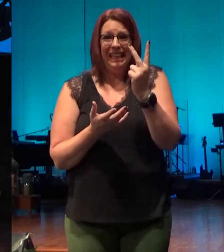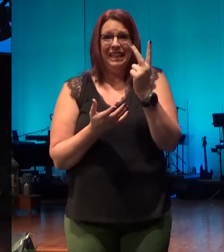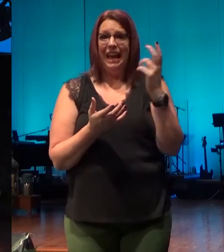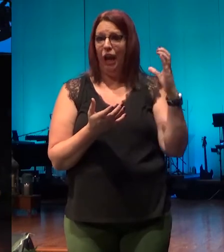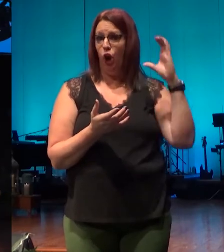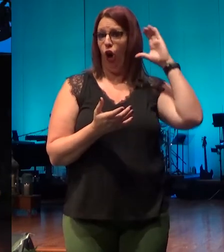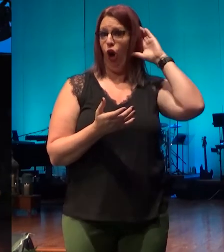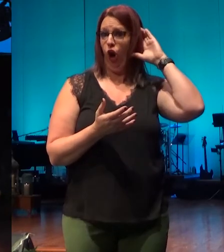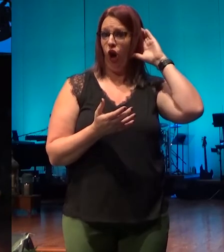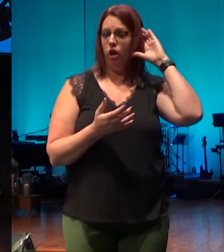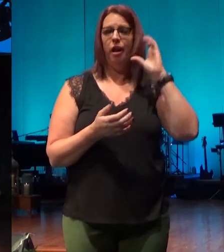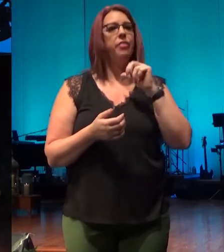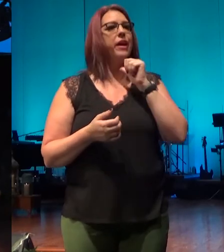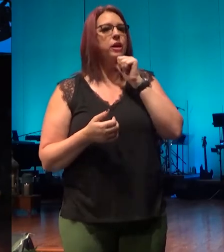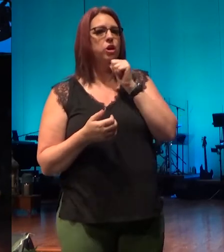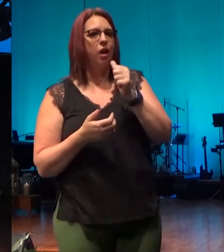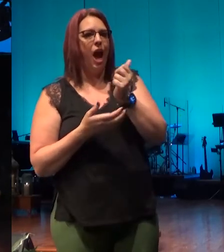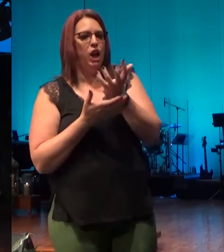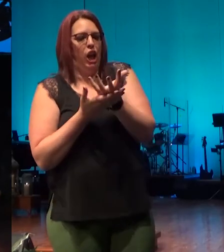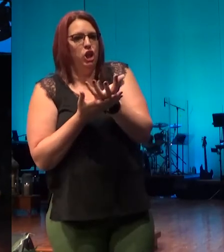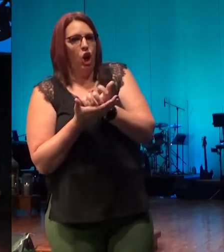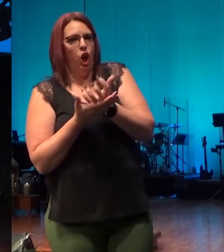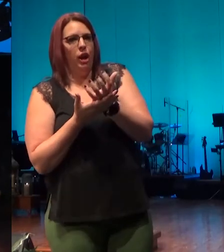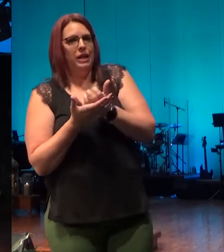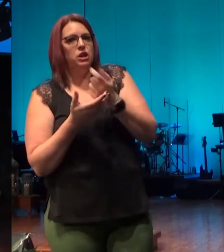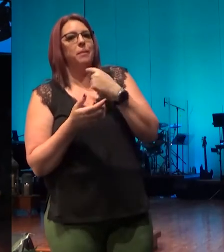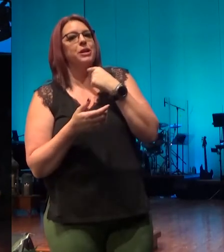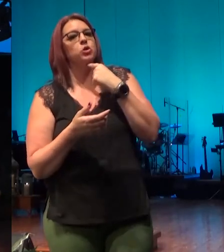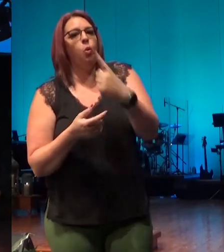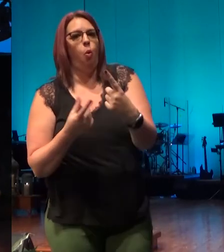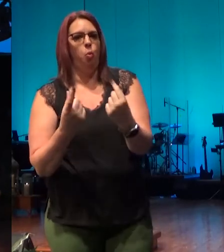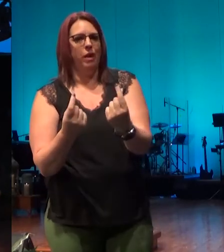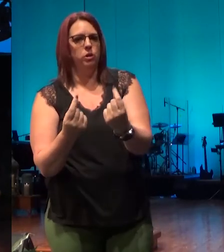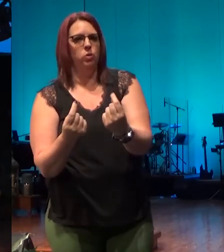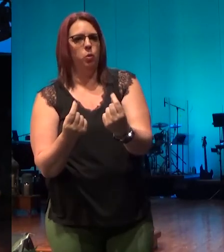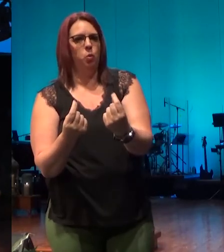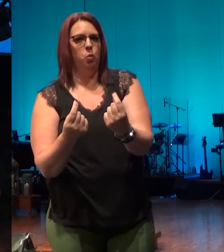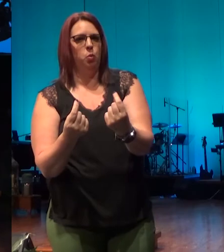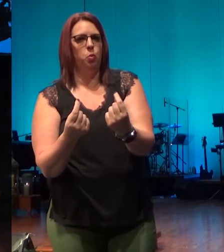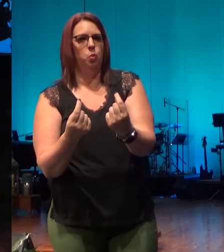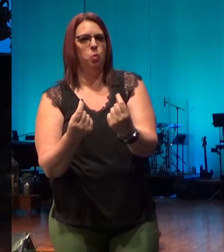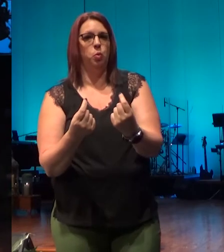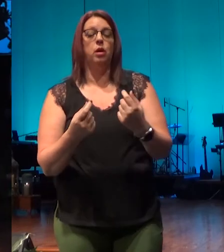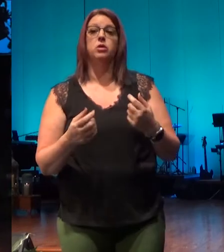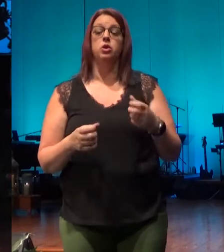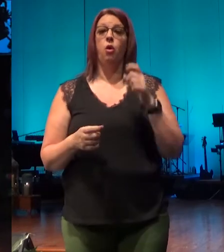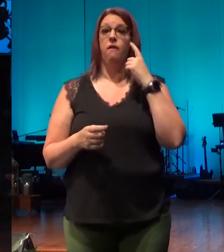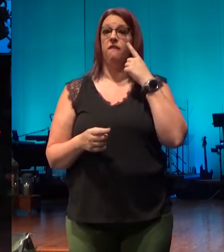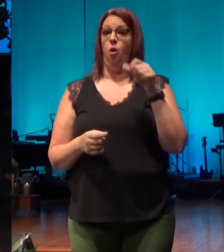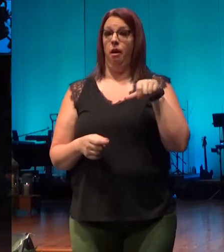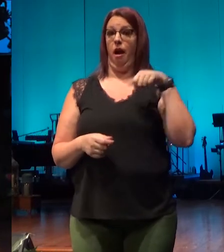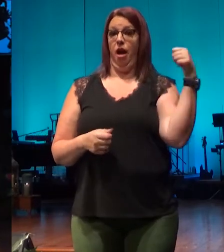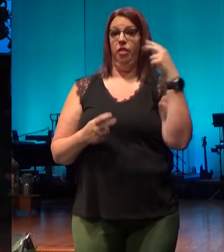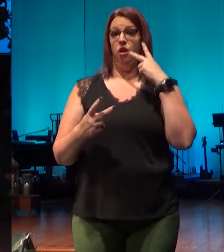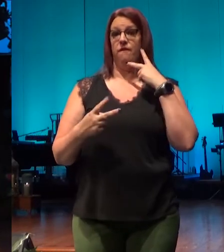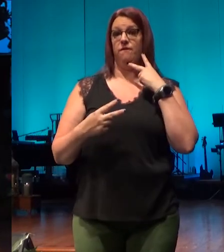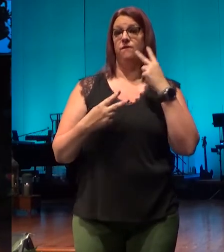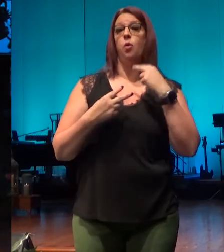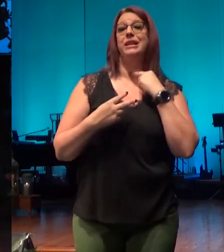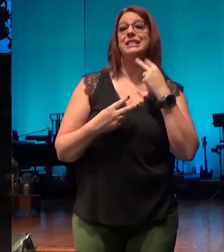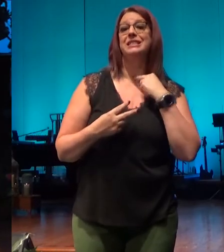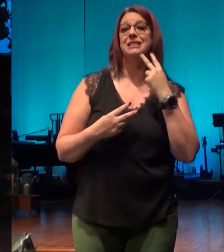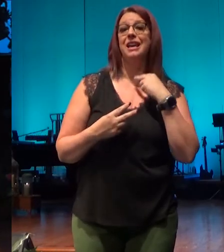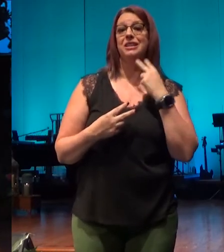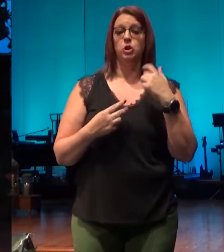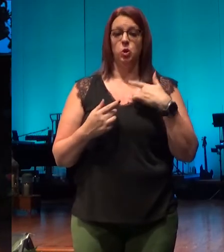do. Think about that for ourselves. In terms of other voices, do I feel good when someone constantly